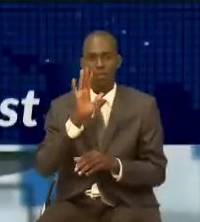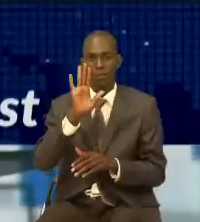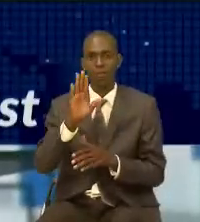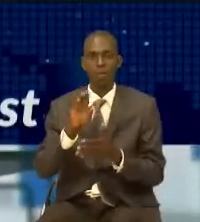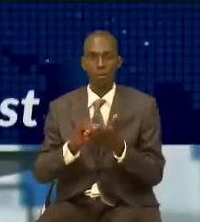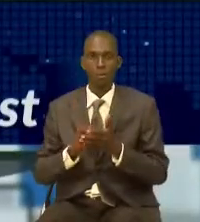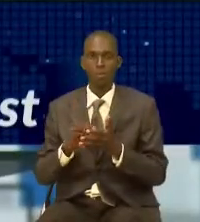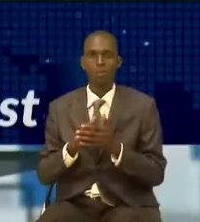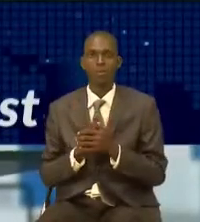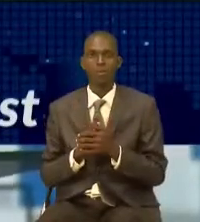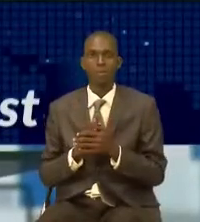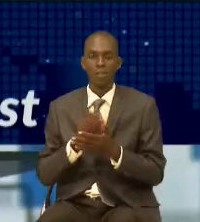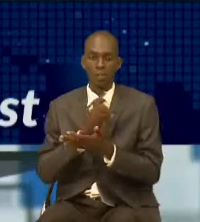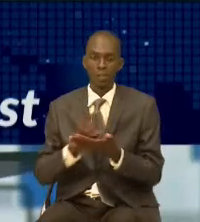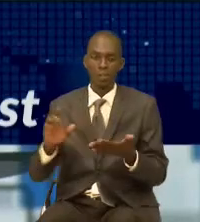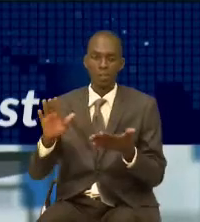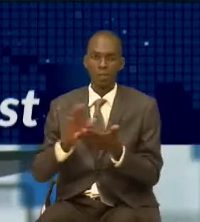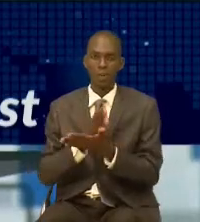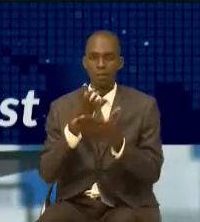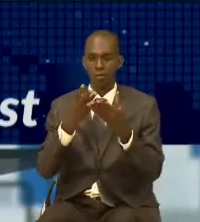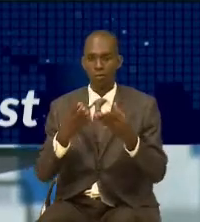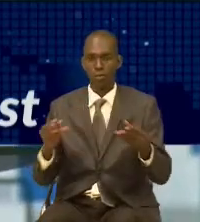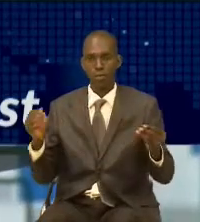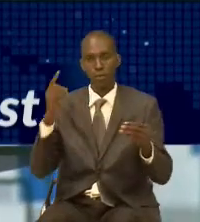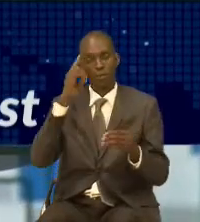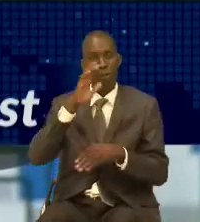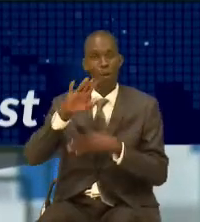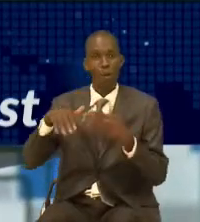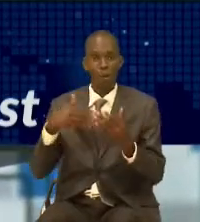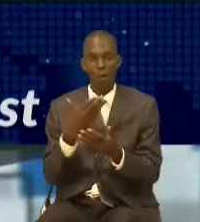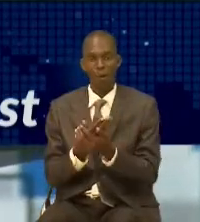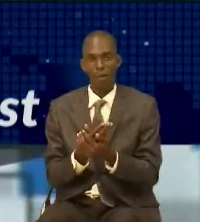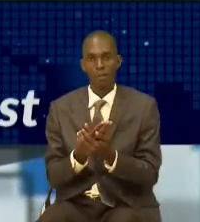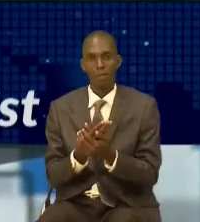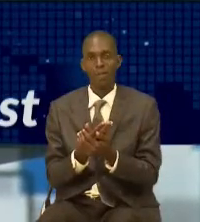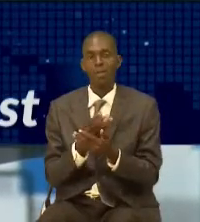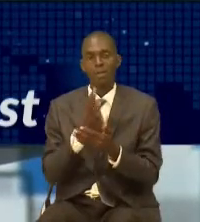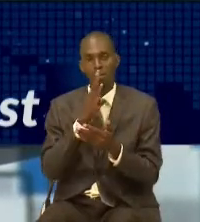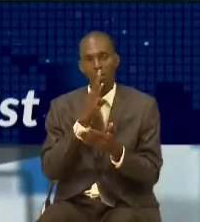divine solution for all be expectant